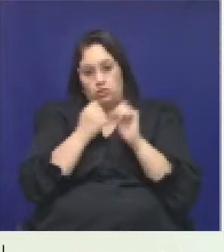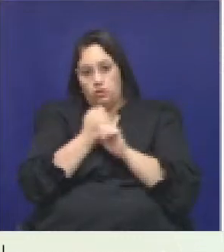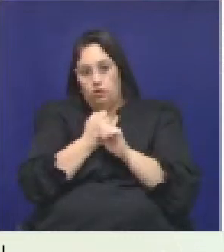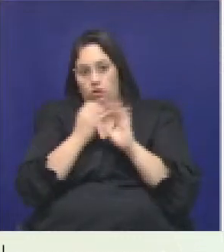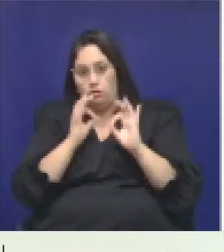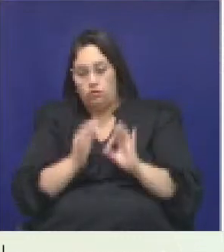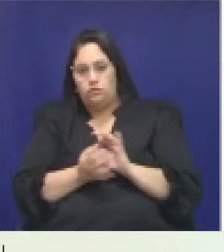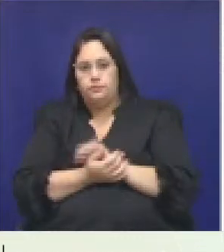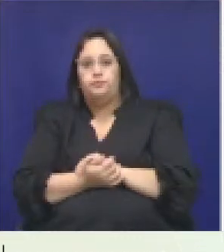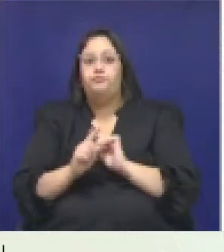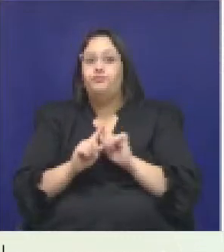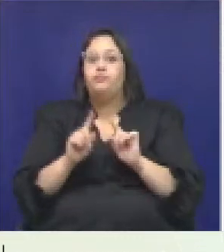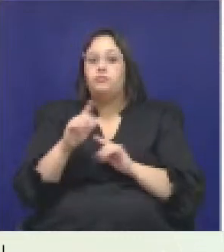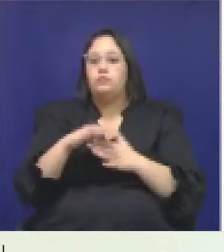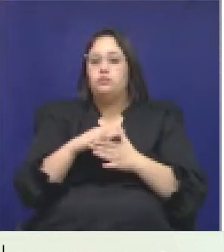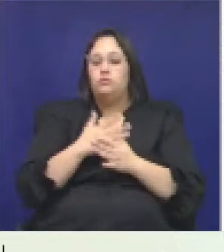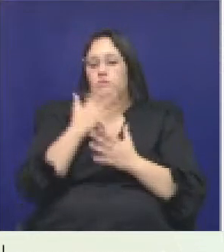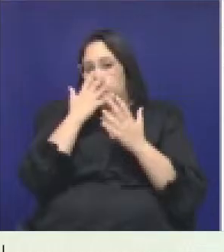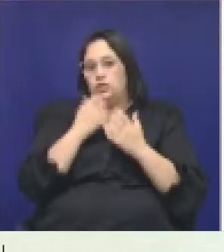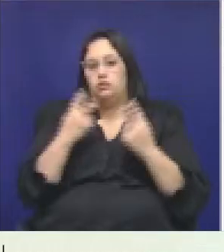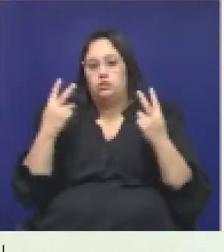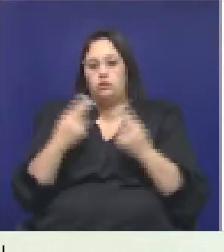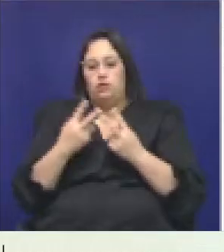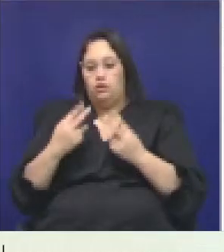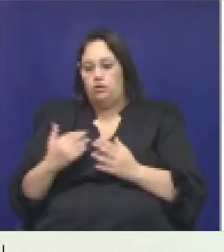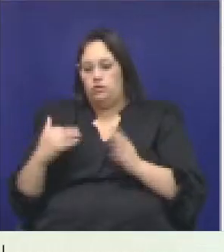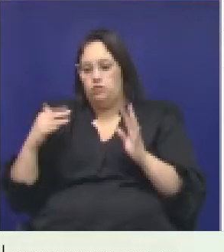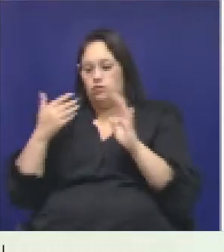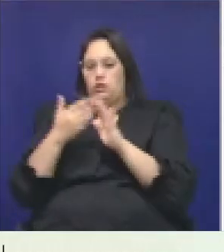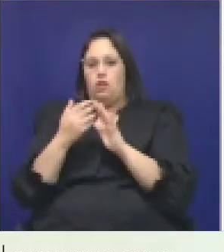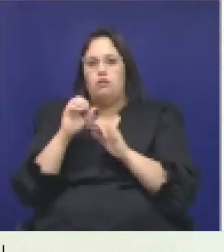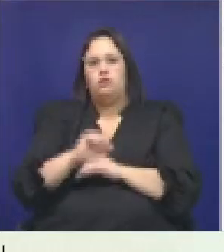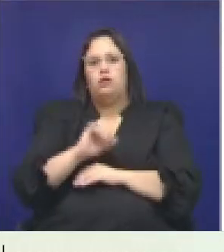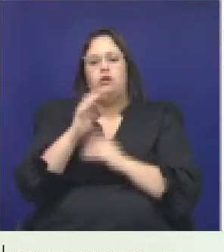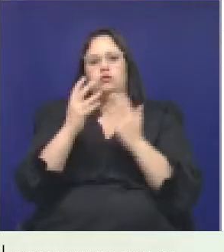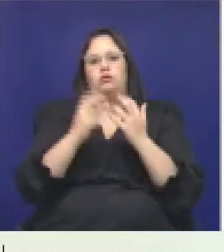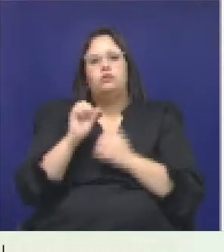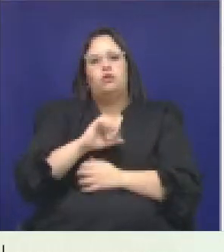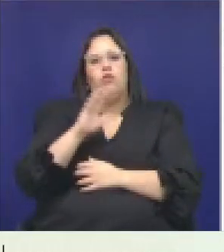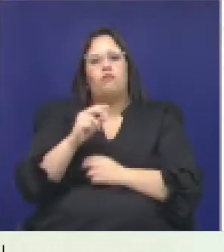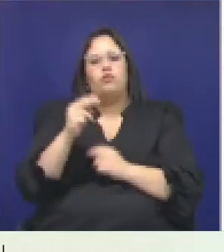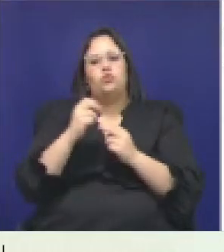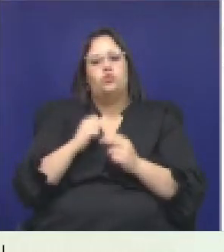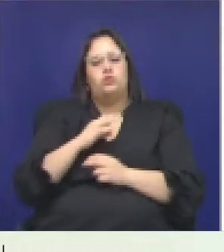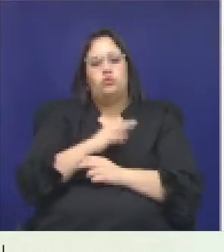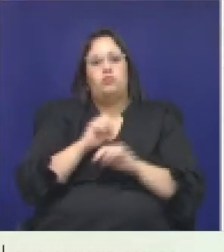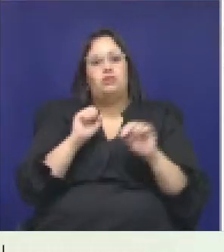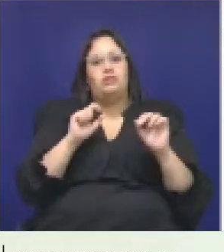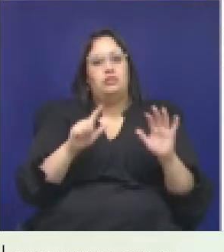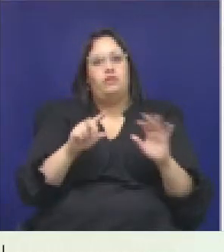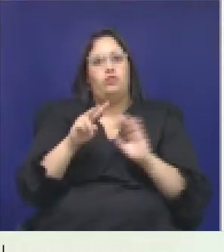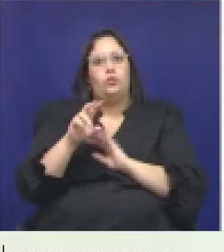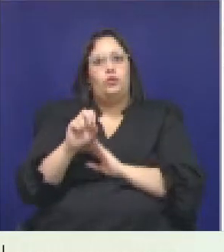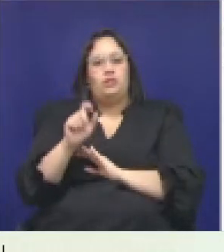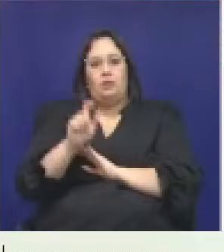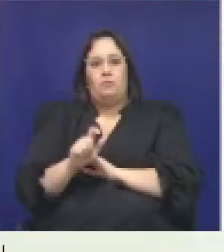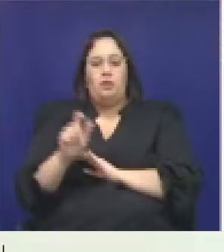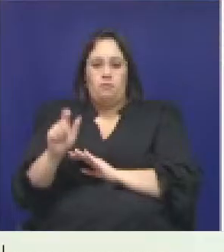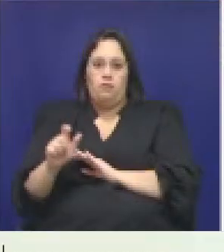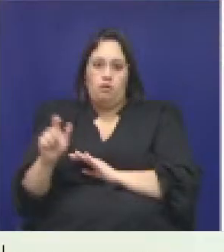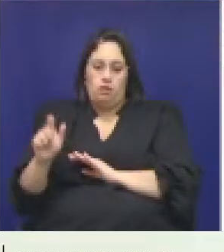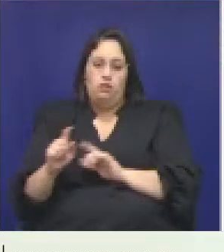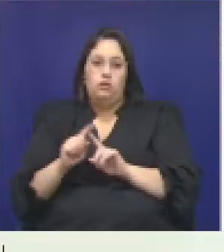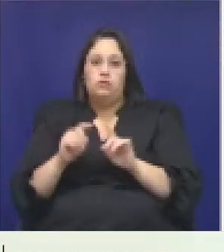working. Yet due to budget cuts over the years, Stats SA is short-staffed by 720 people.